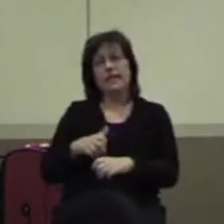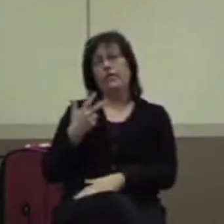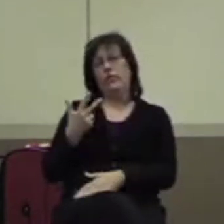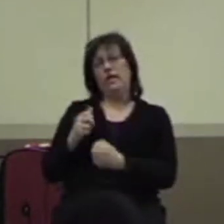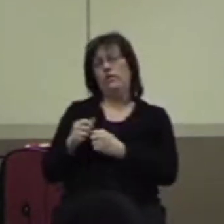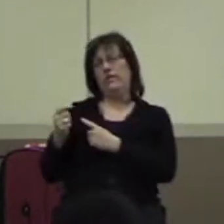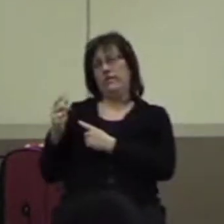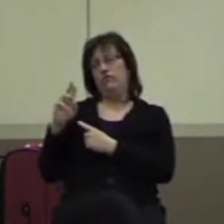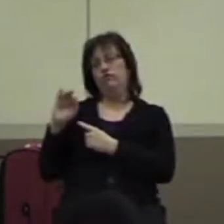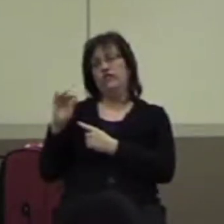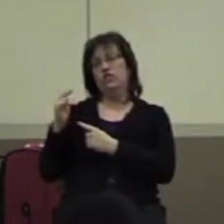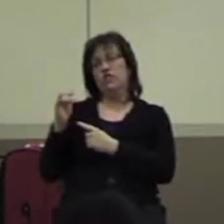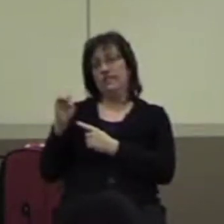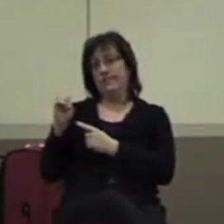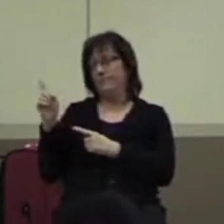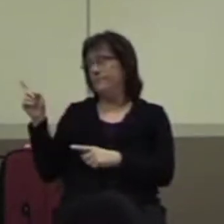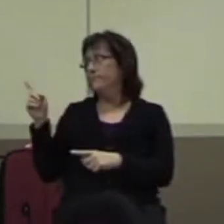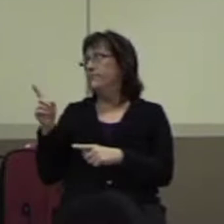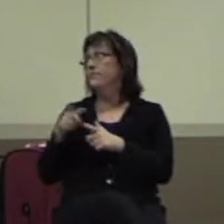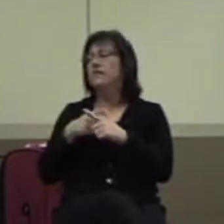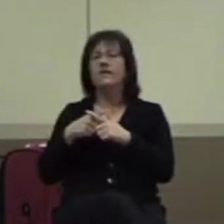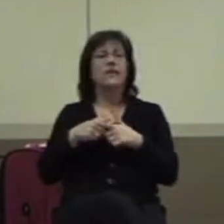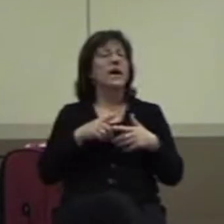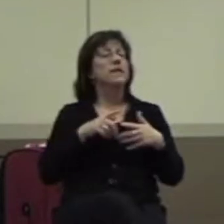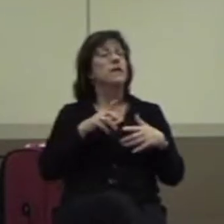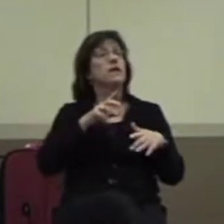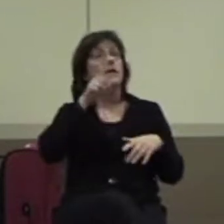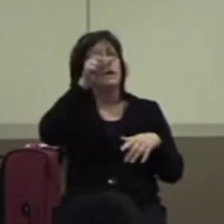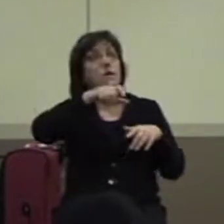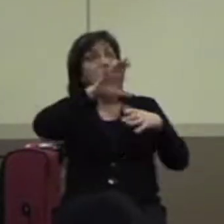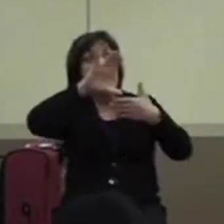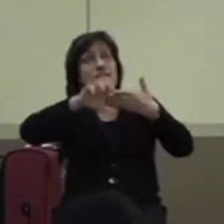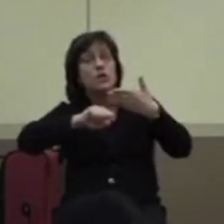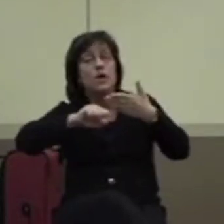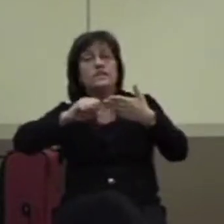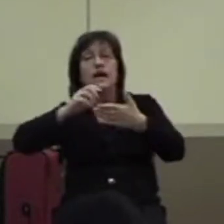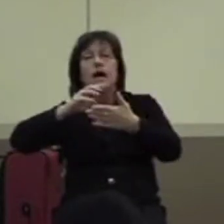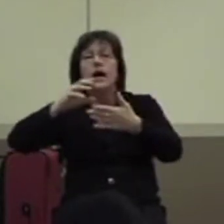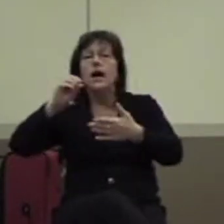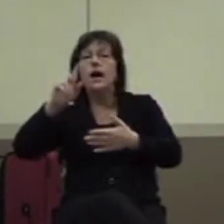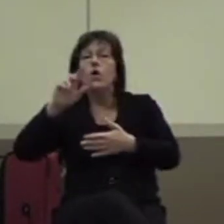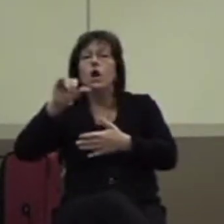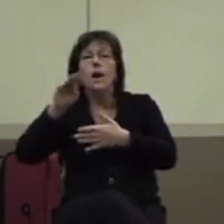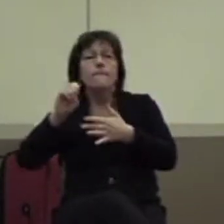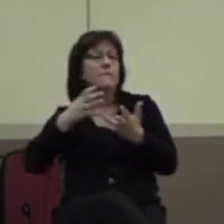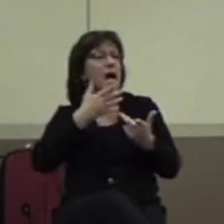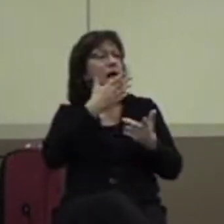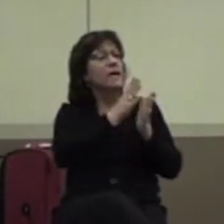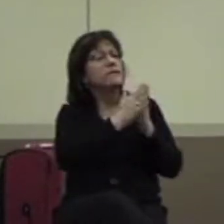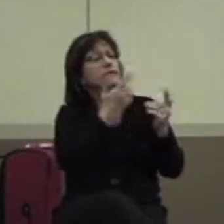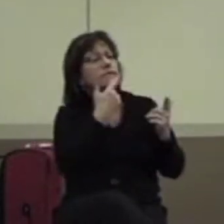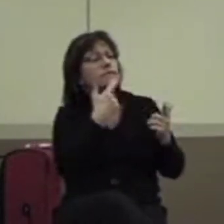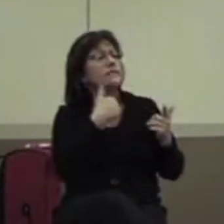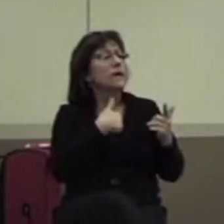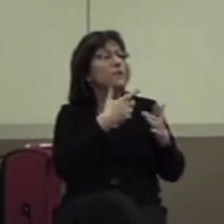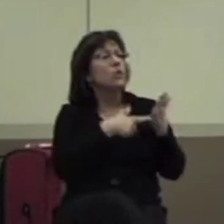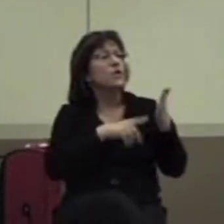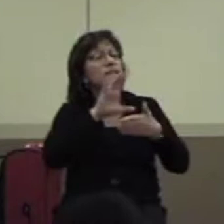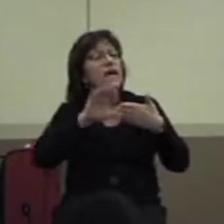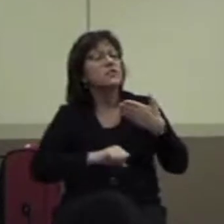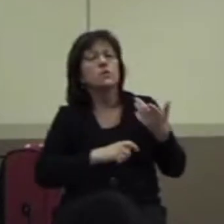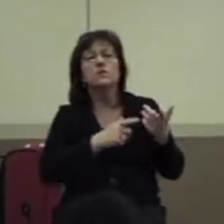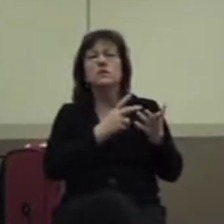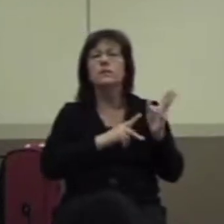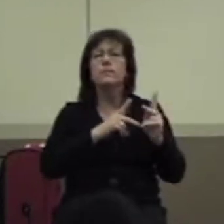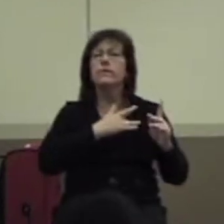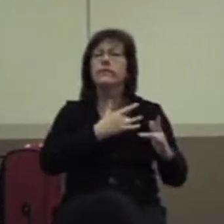with Richie. And then consequence outcome. When I ask people to tell me what their consequences are in the classroom, you know what